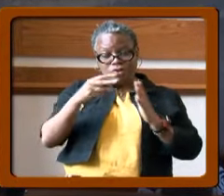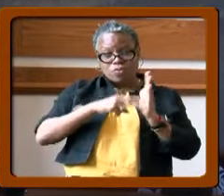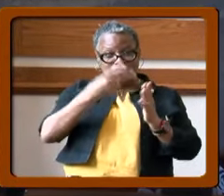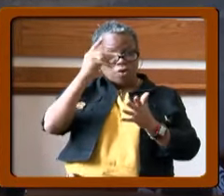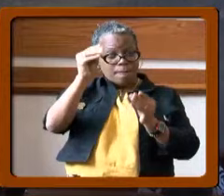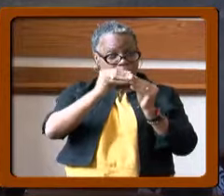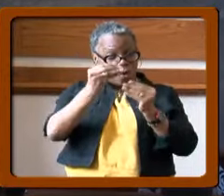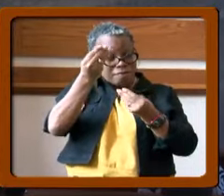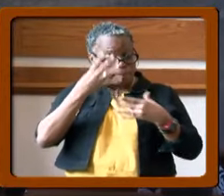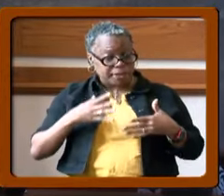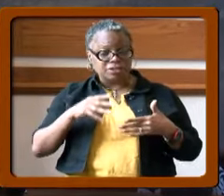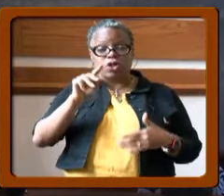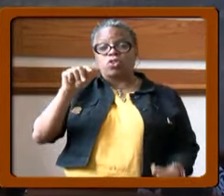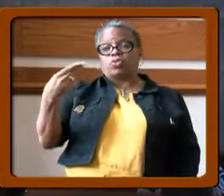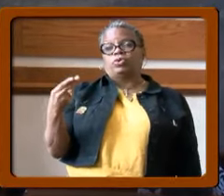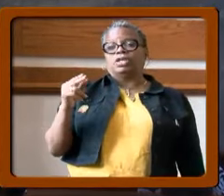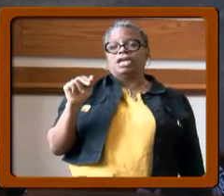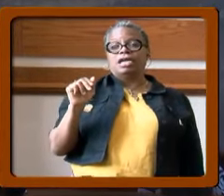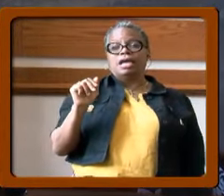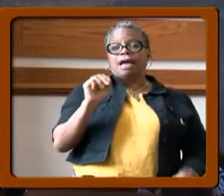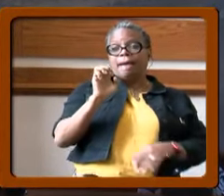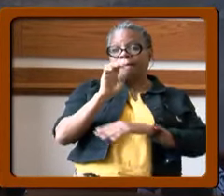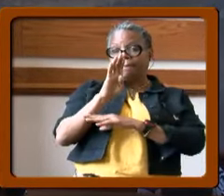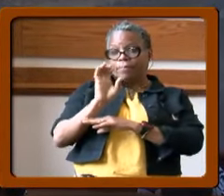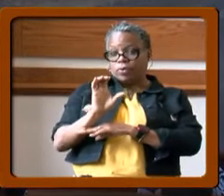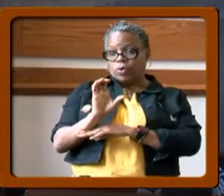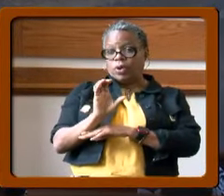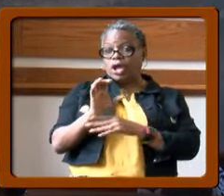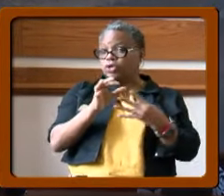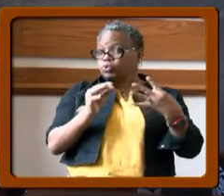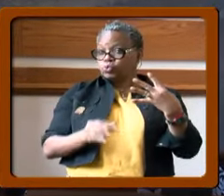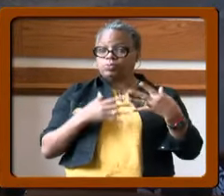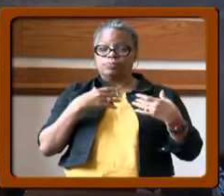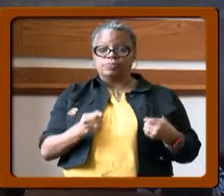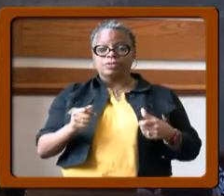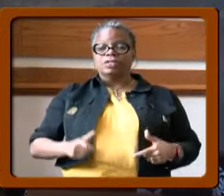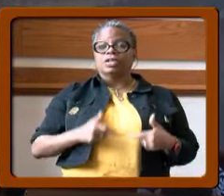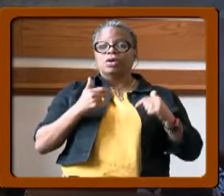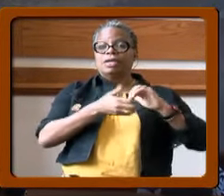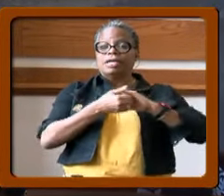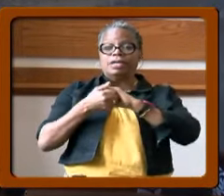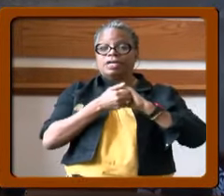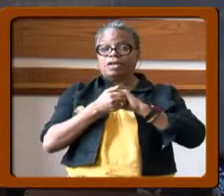details. This Thursday, Ebenezer and Choose Healthy Life will partner for another